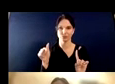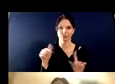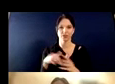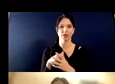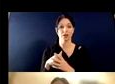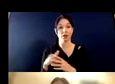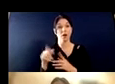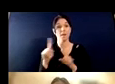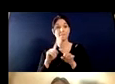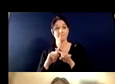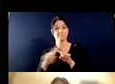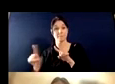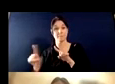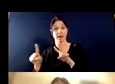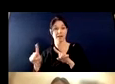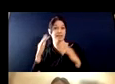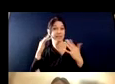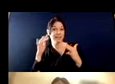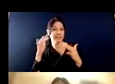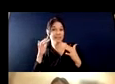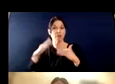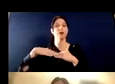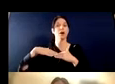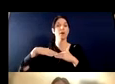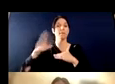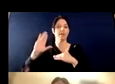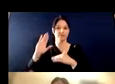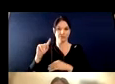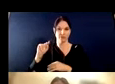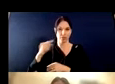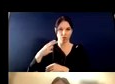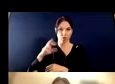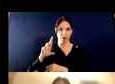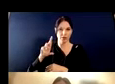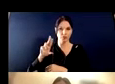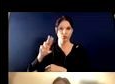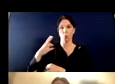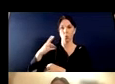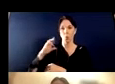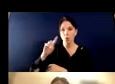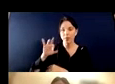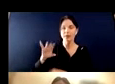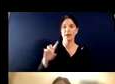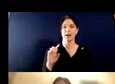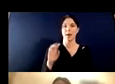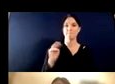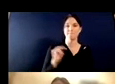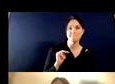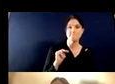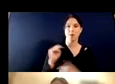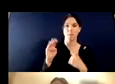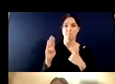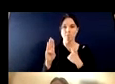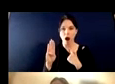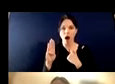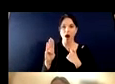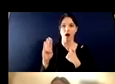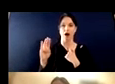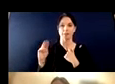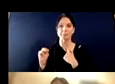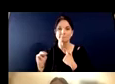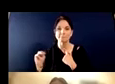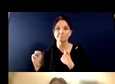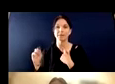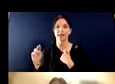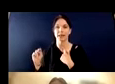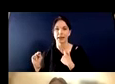Whereas sounds above their threshold level, m, d, b, m, all of these sounds here are loud